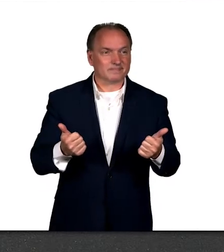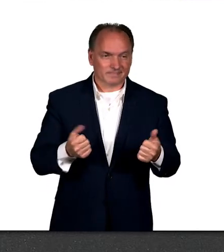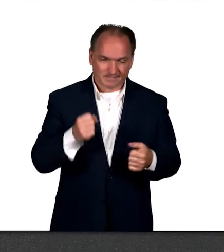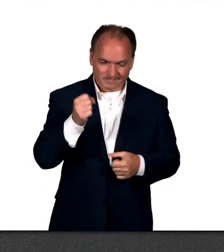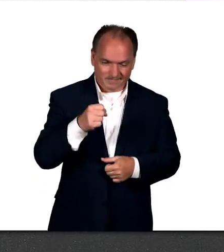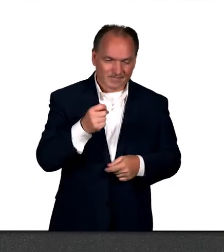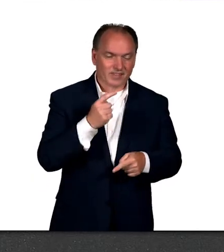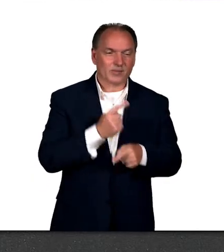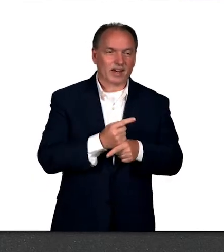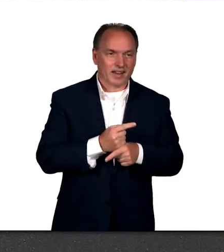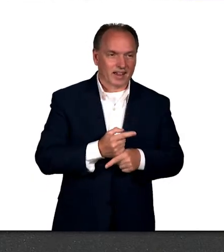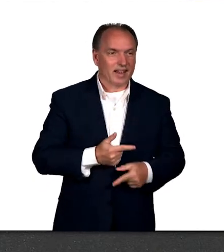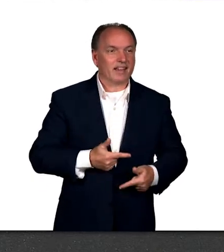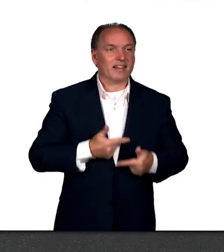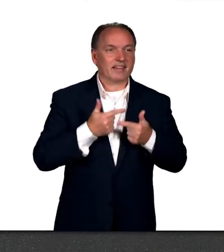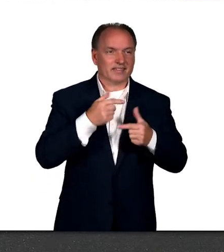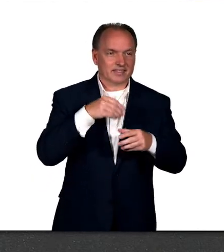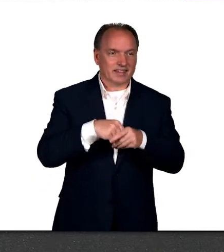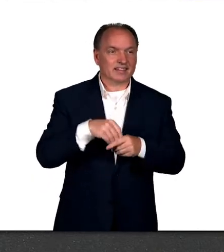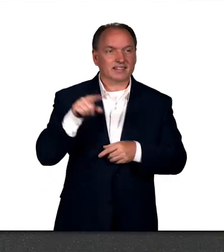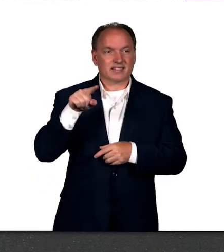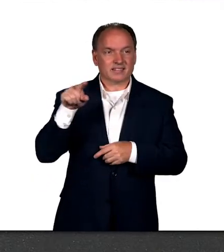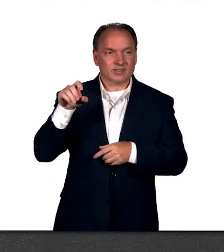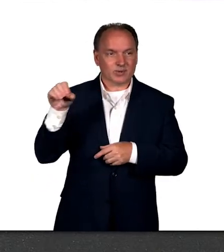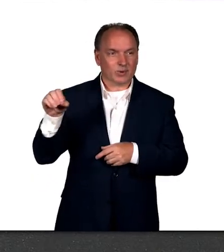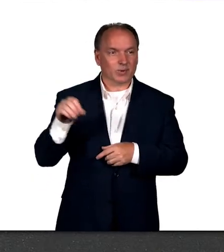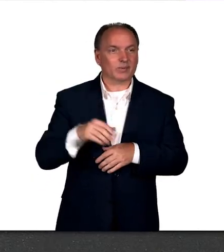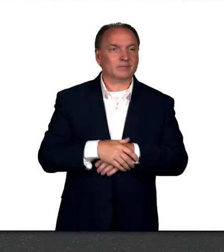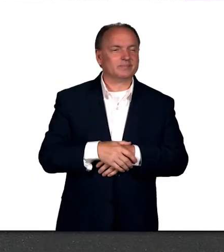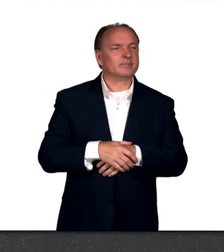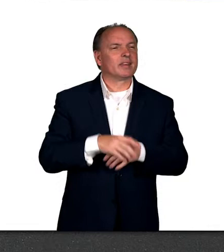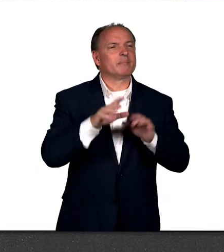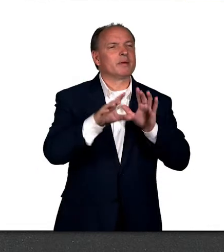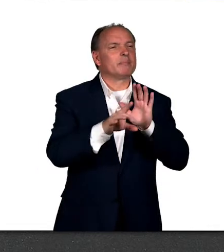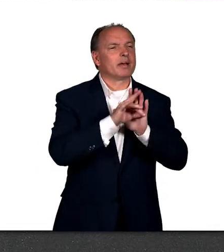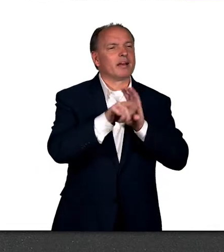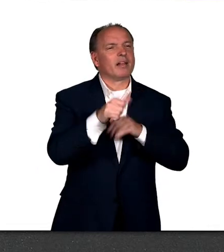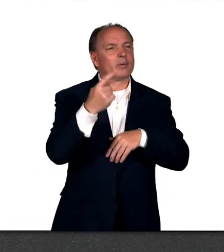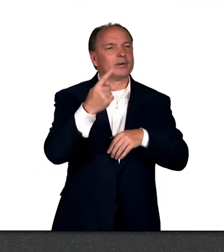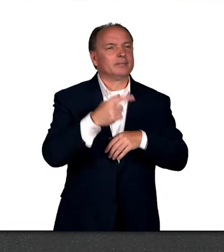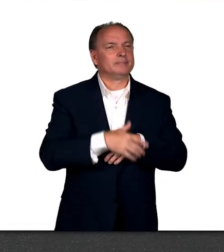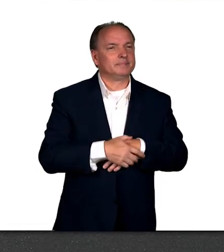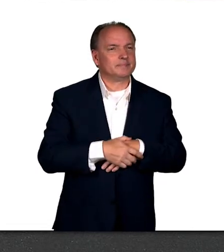Ah, yes, it lives in the zoo. Let me pick another one.